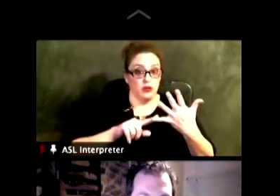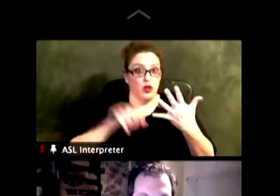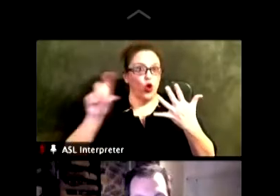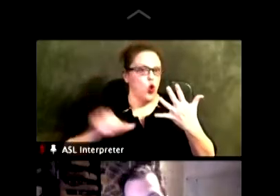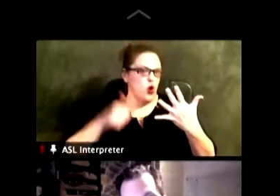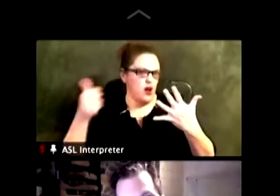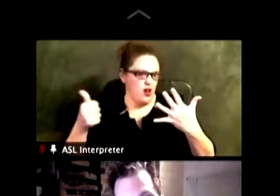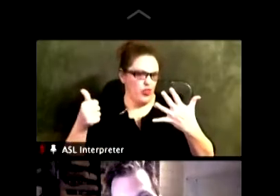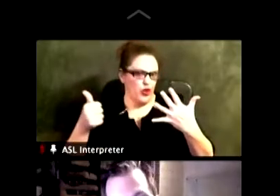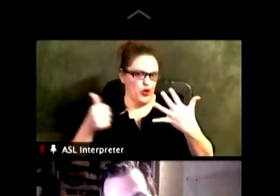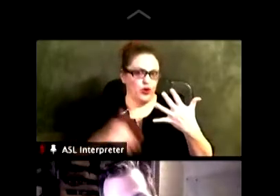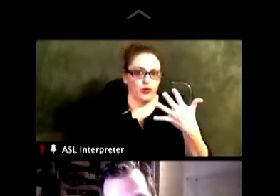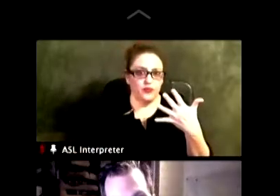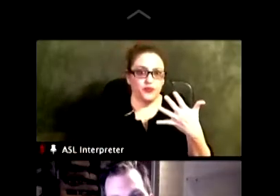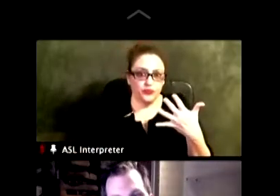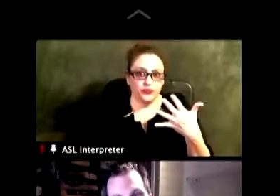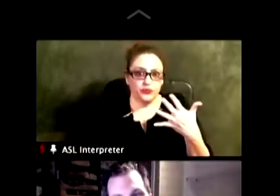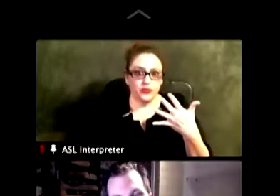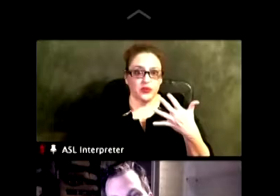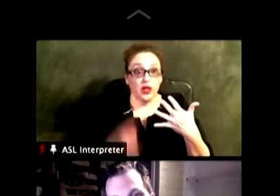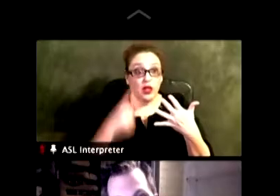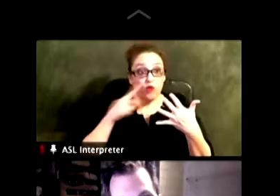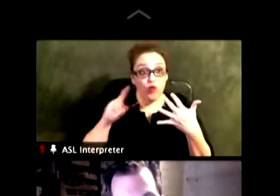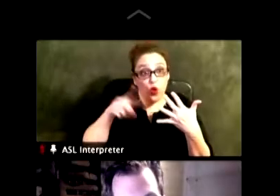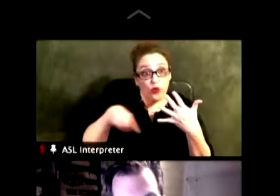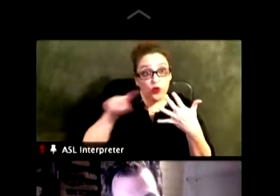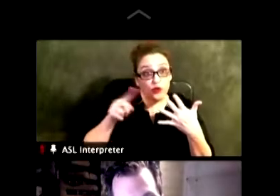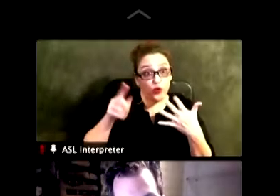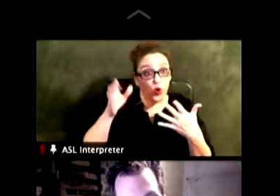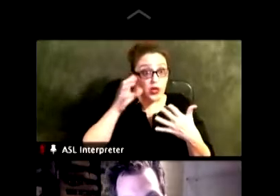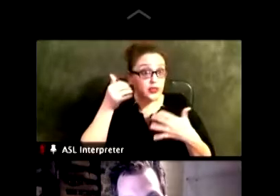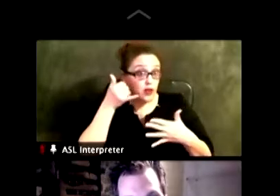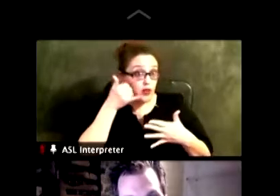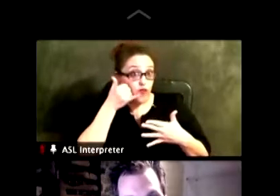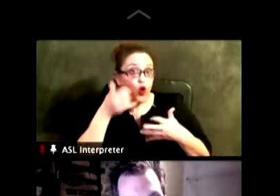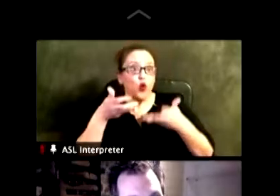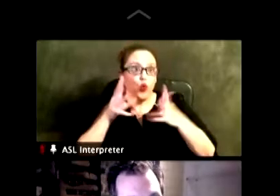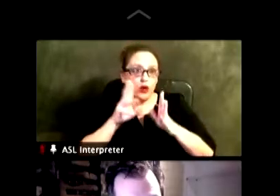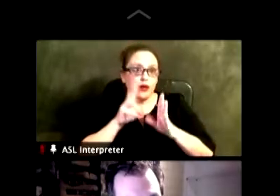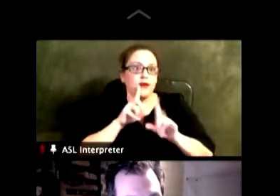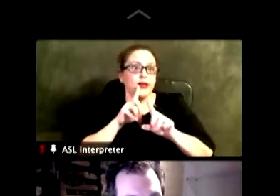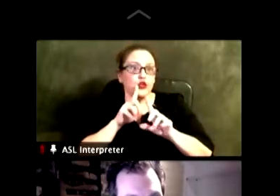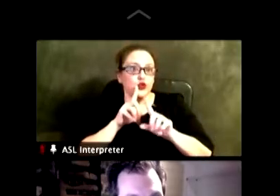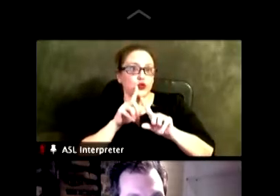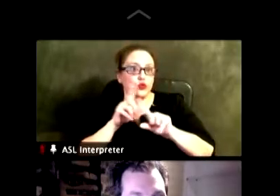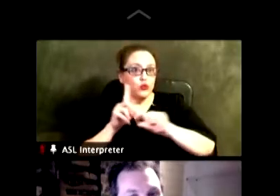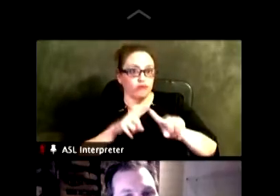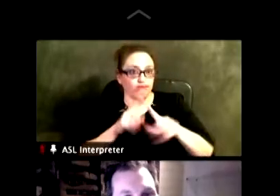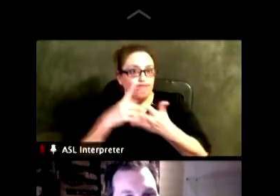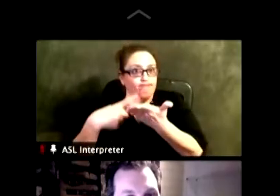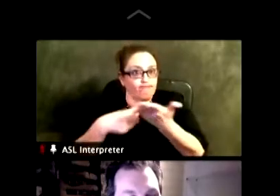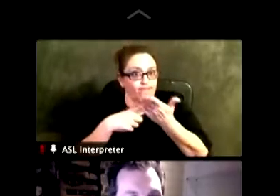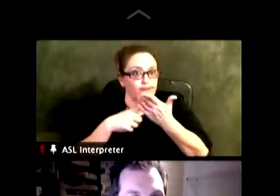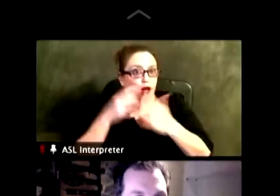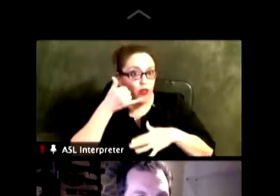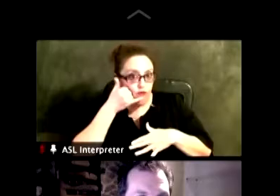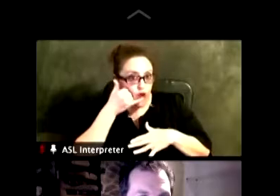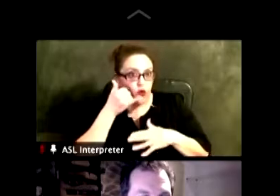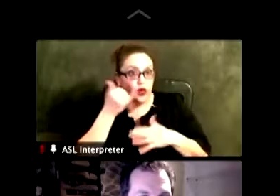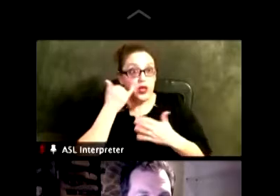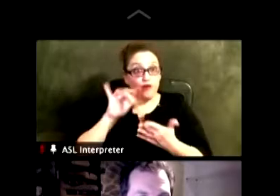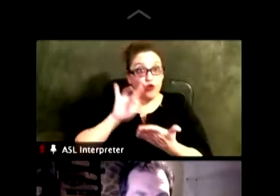you who are listening by phone, we're going to be taking callers live on the air. If you'd like to join us, please press 0. If you can hear me on the phone, you'll speak